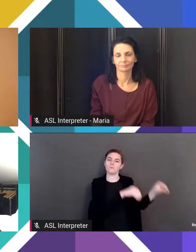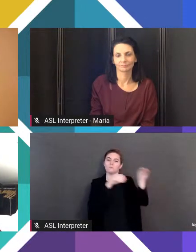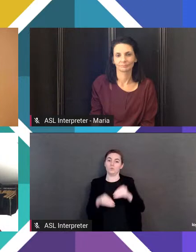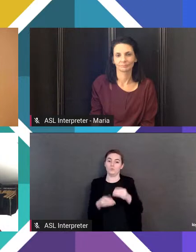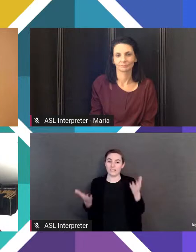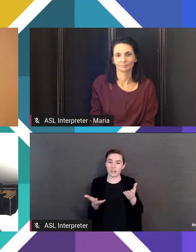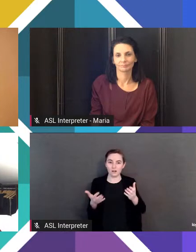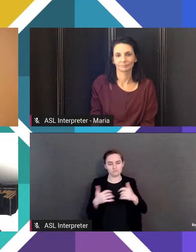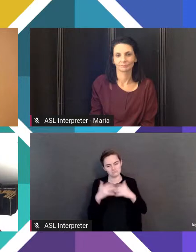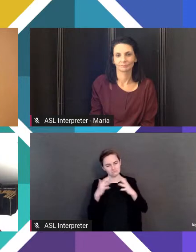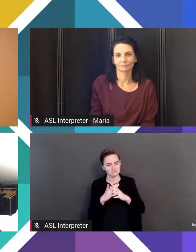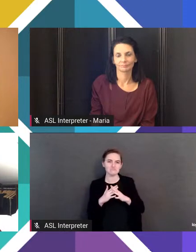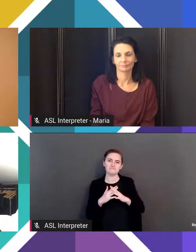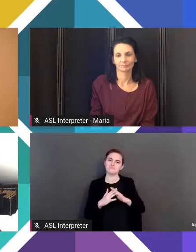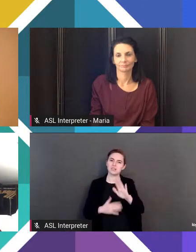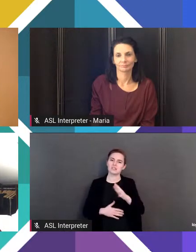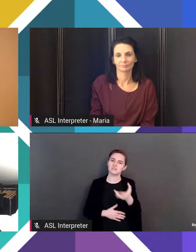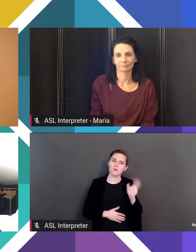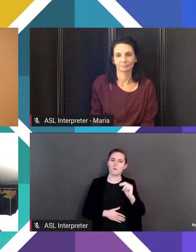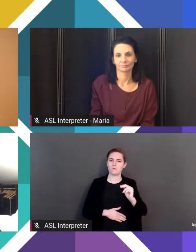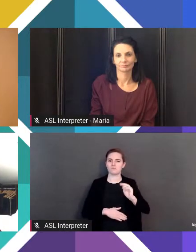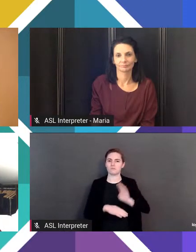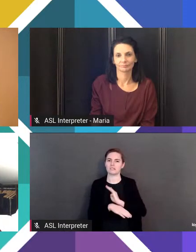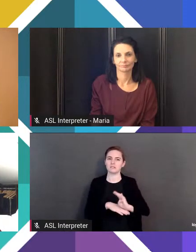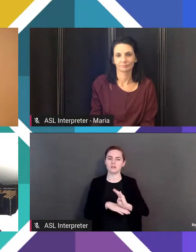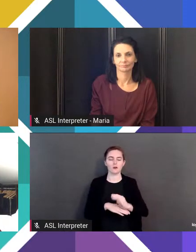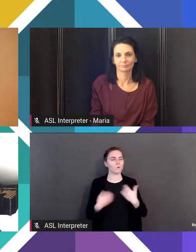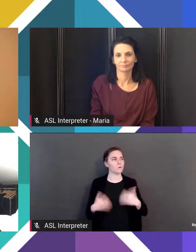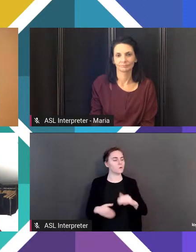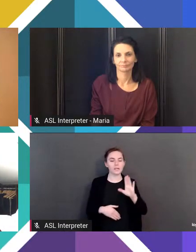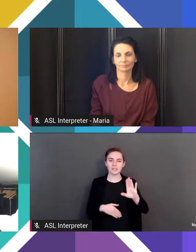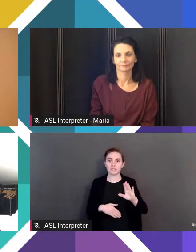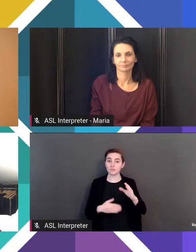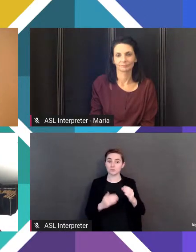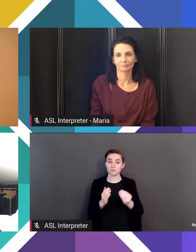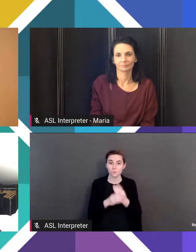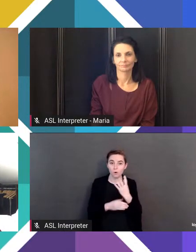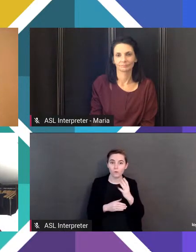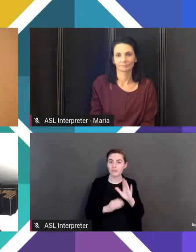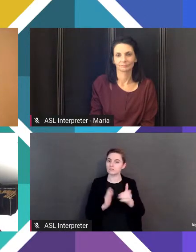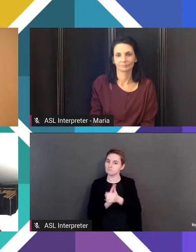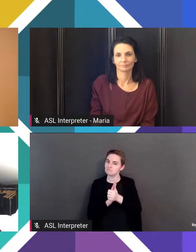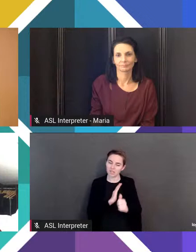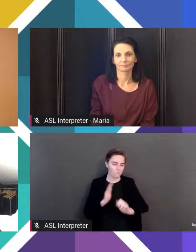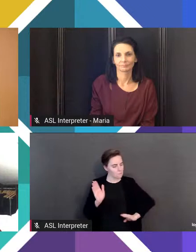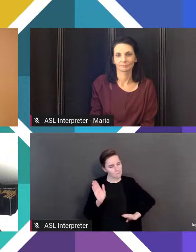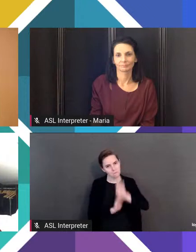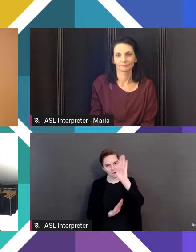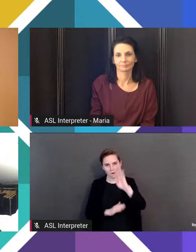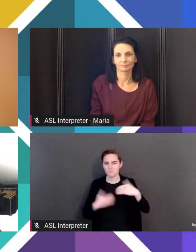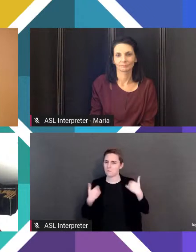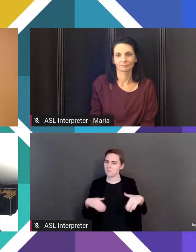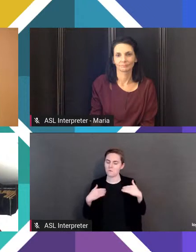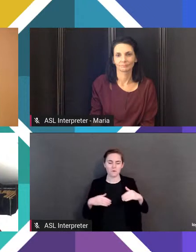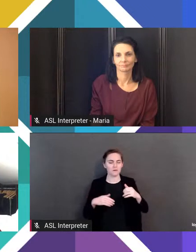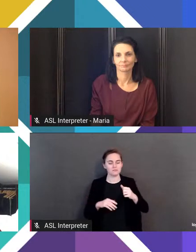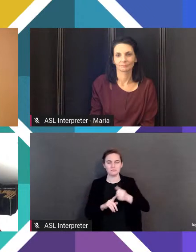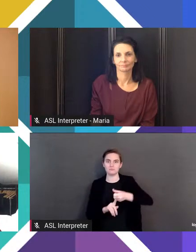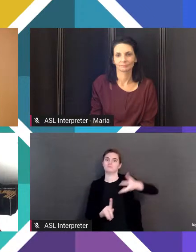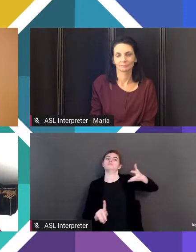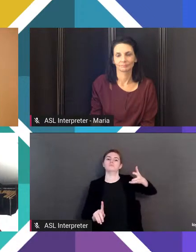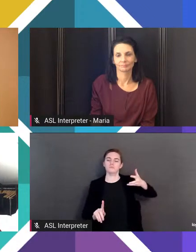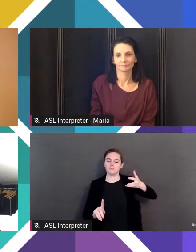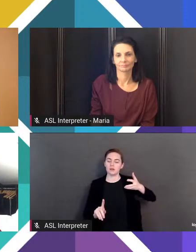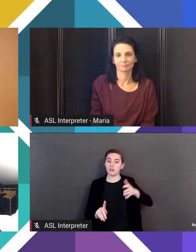the growth of him, like personally and artistically has been like incredible, you know, and like he's successful